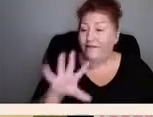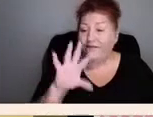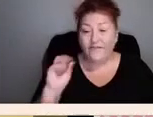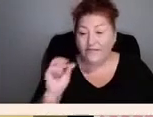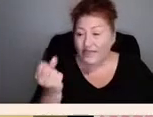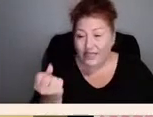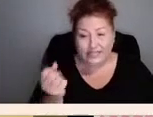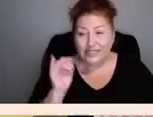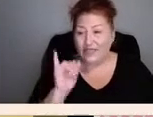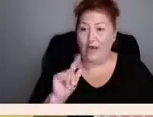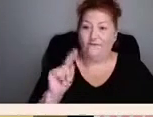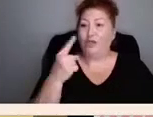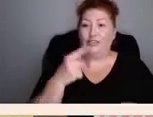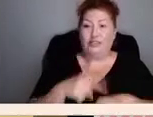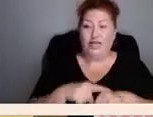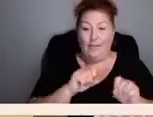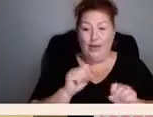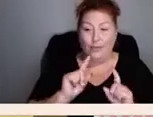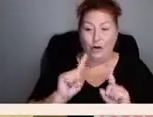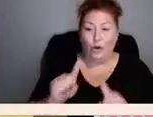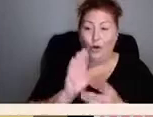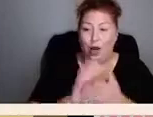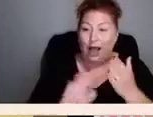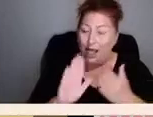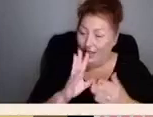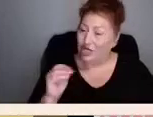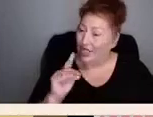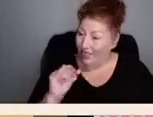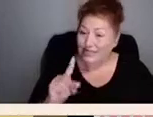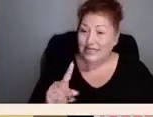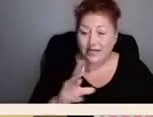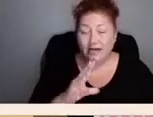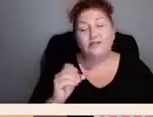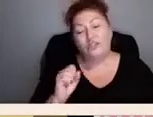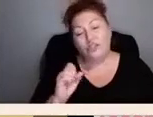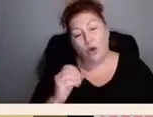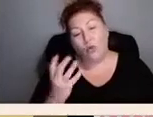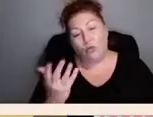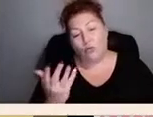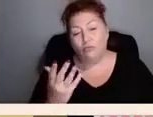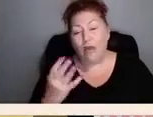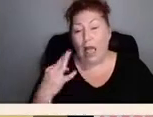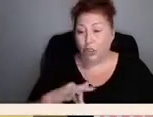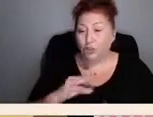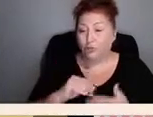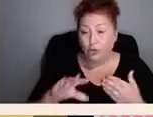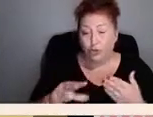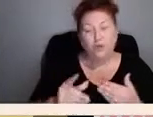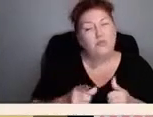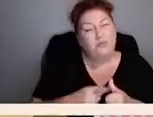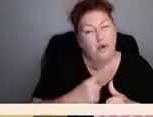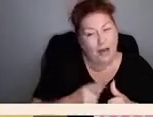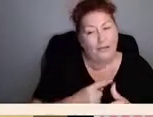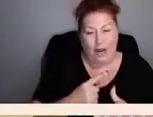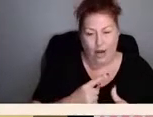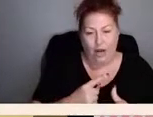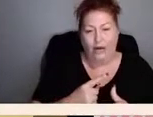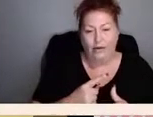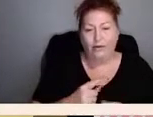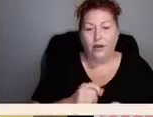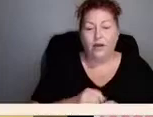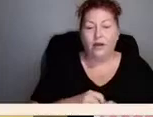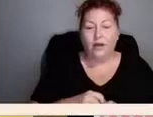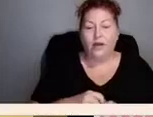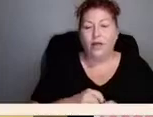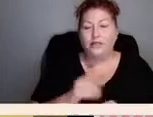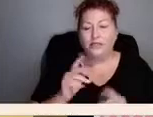50s. That was their first time being able to attend college, and they did. And so eligible students, primary and foremost, an